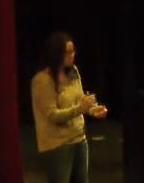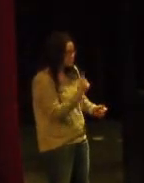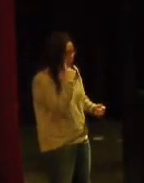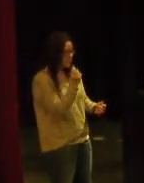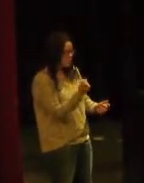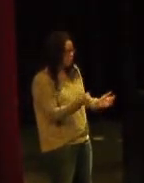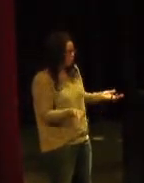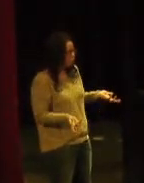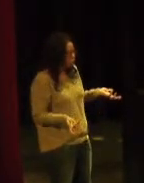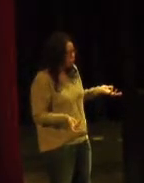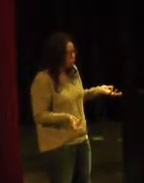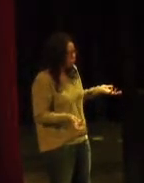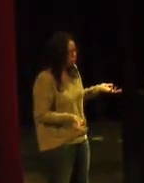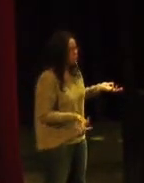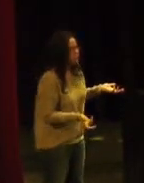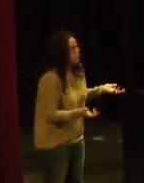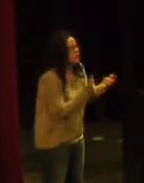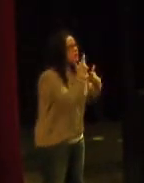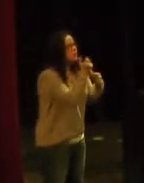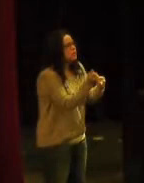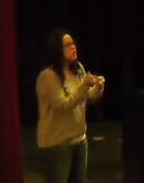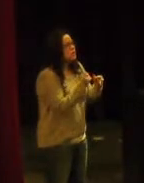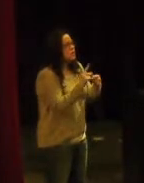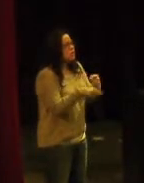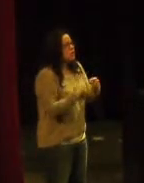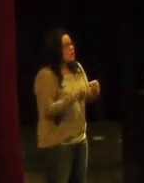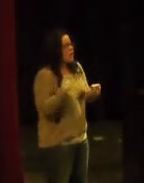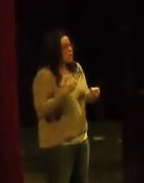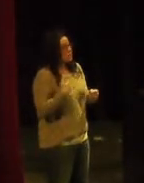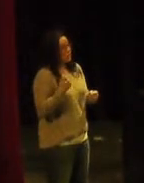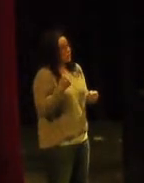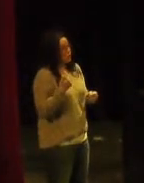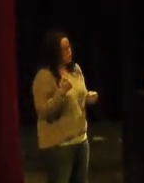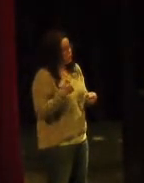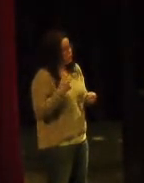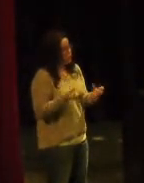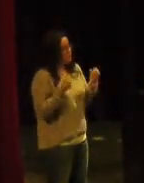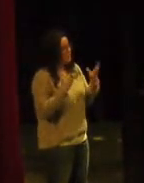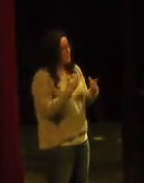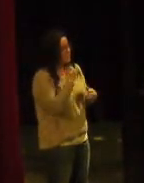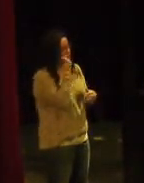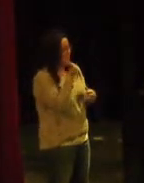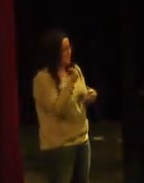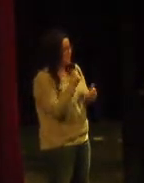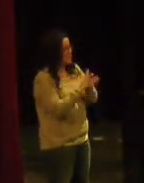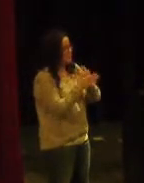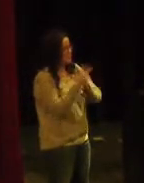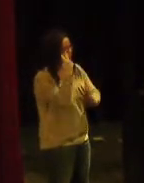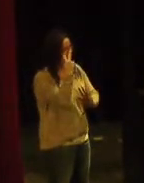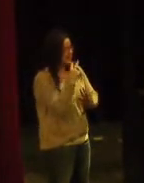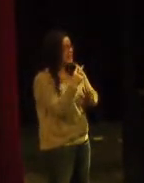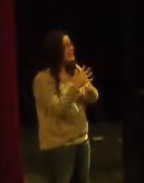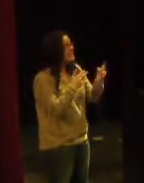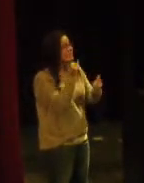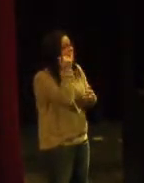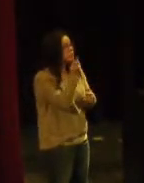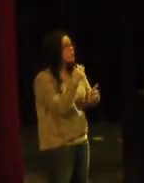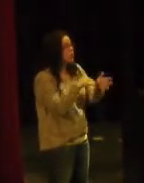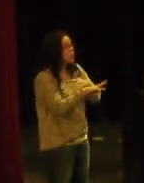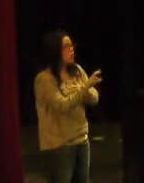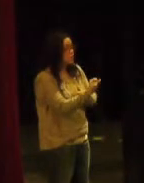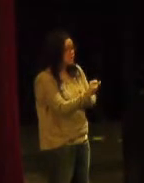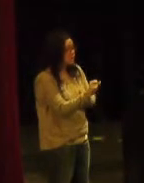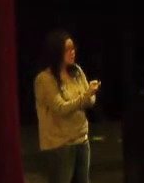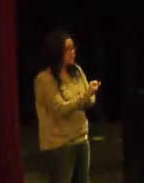is. Interestingly enough, when I was younger, there was a lot of shame in being Mexican, even if you were somebody that was born in the United